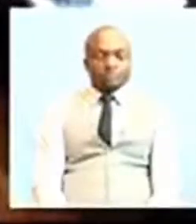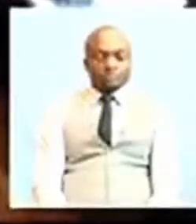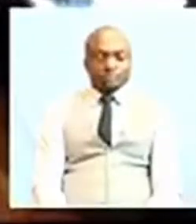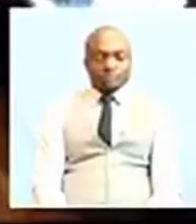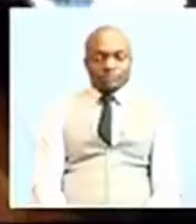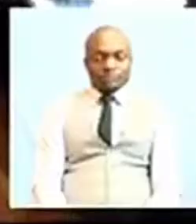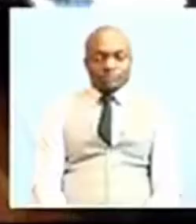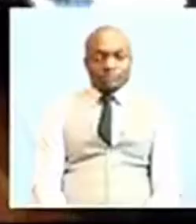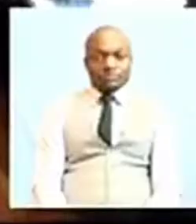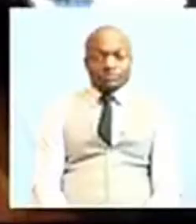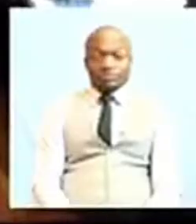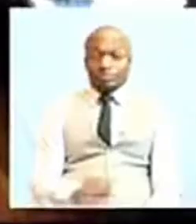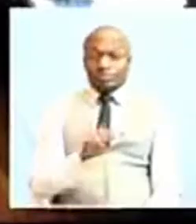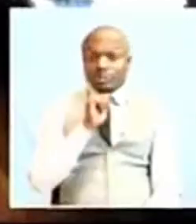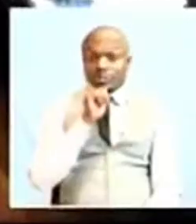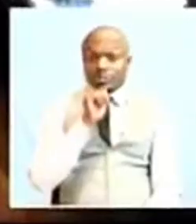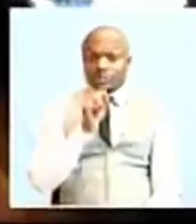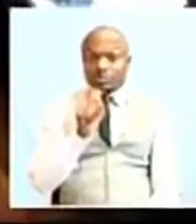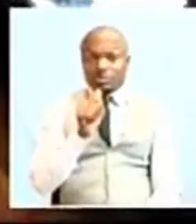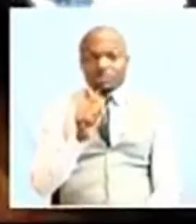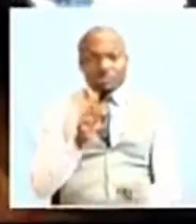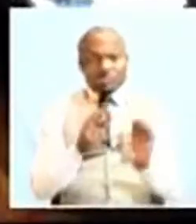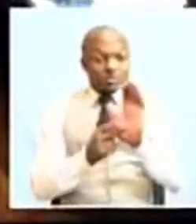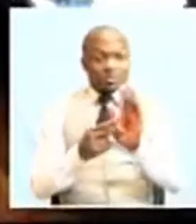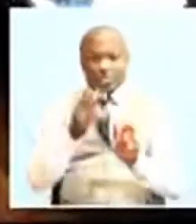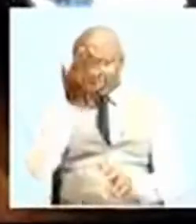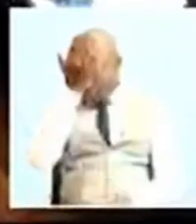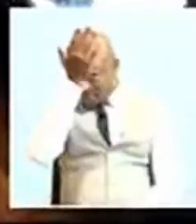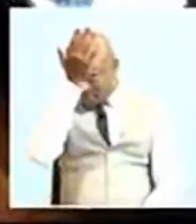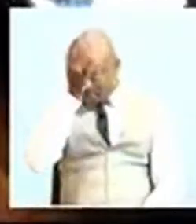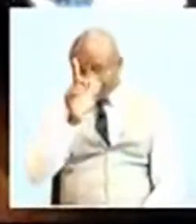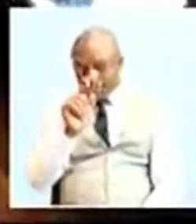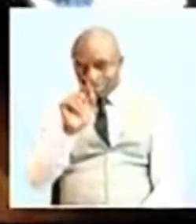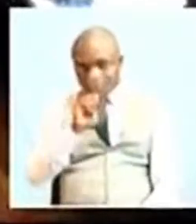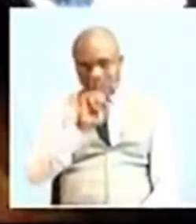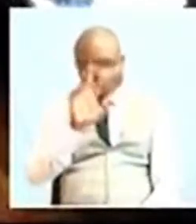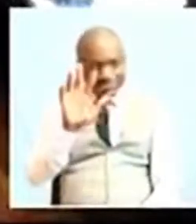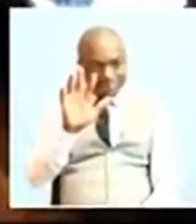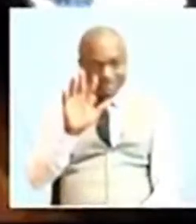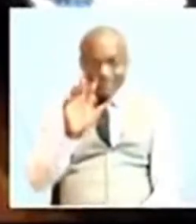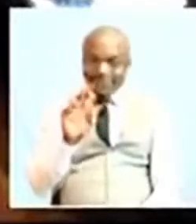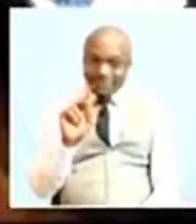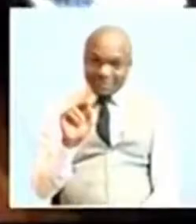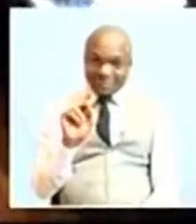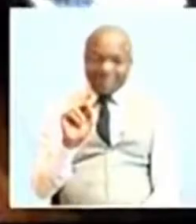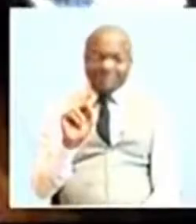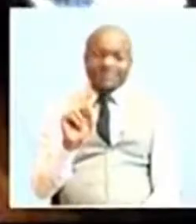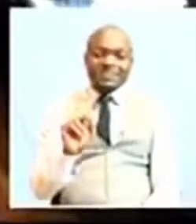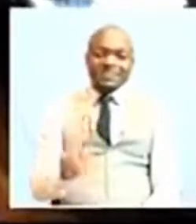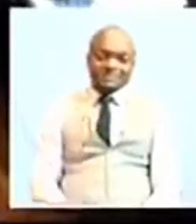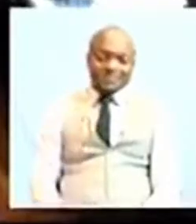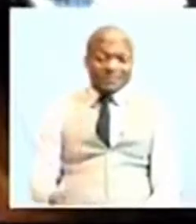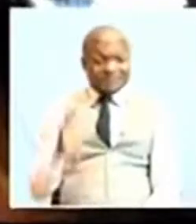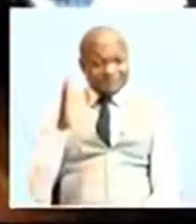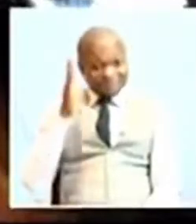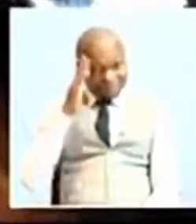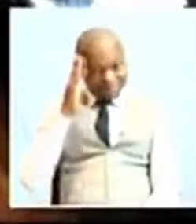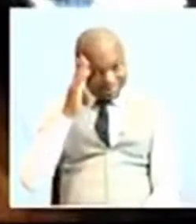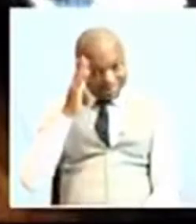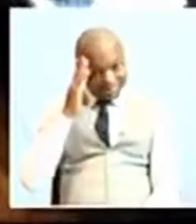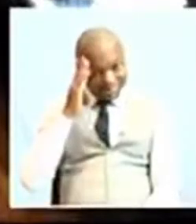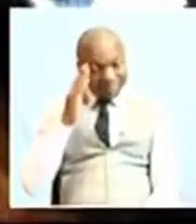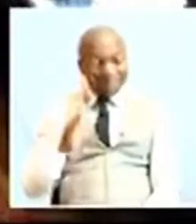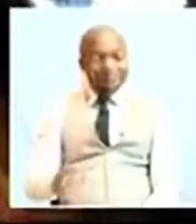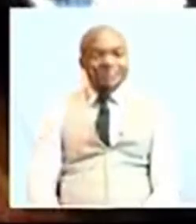I hope they're not dated 2025. No, Chair. We are used. No. We were just